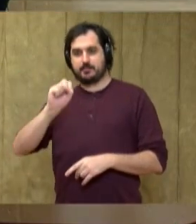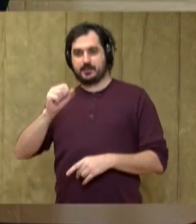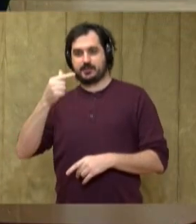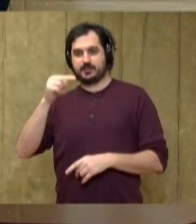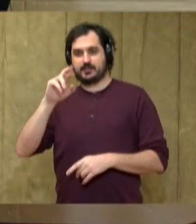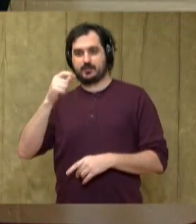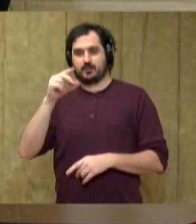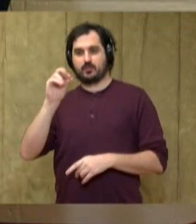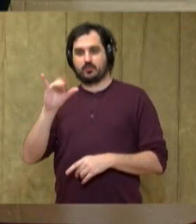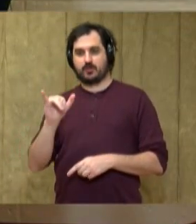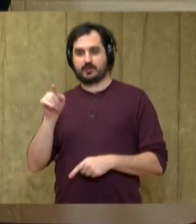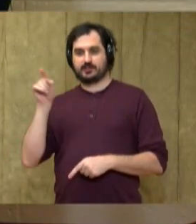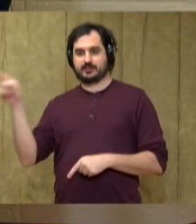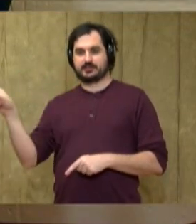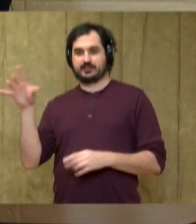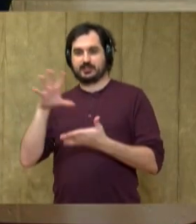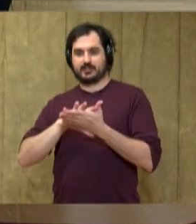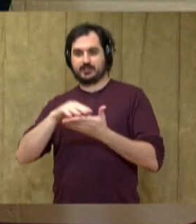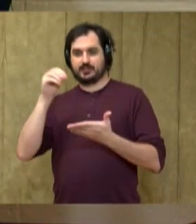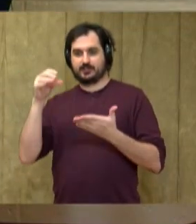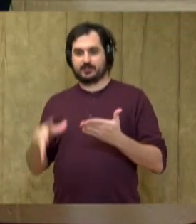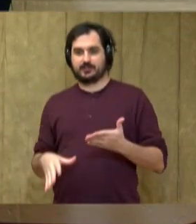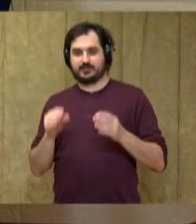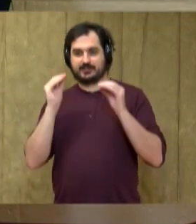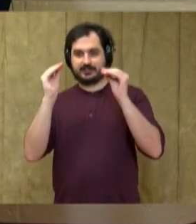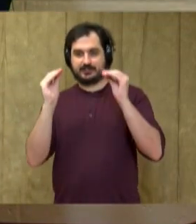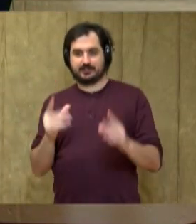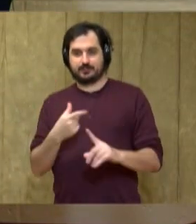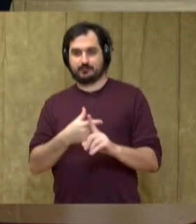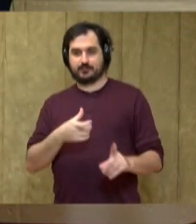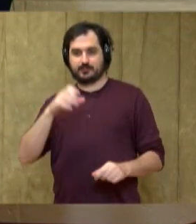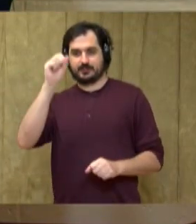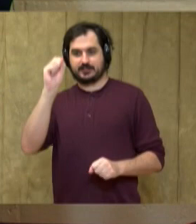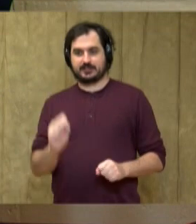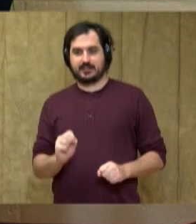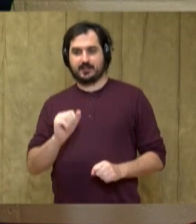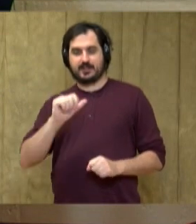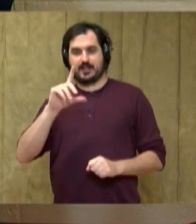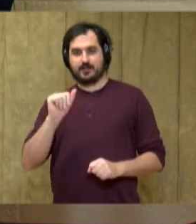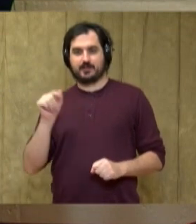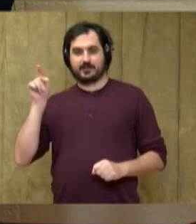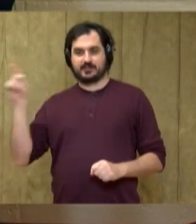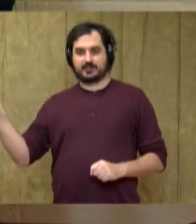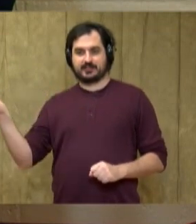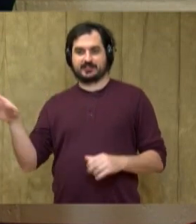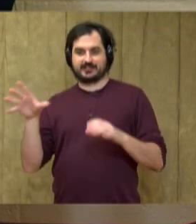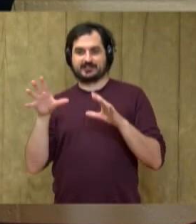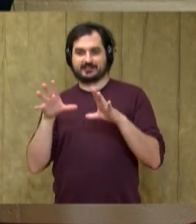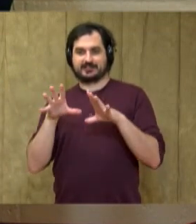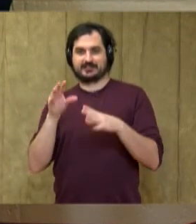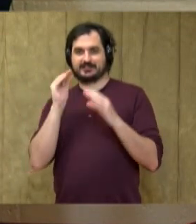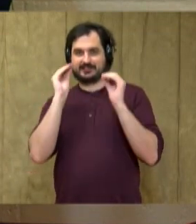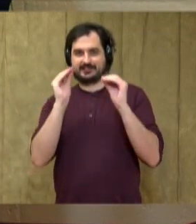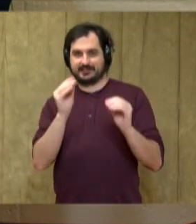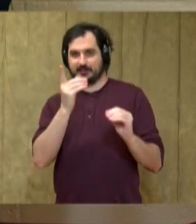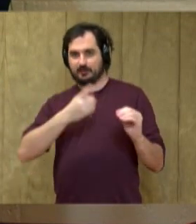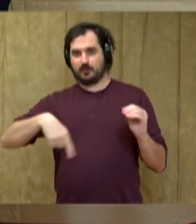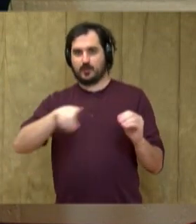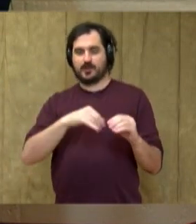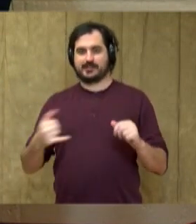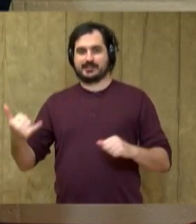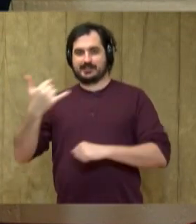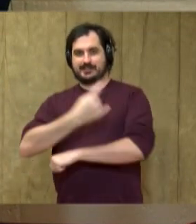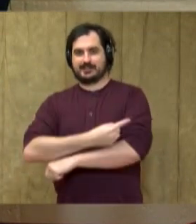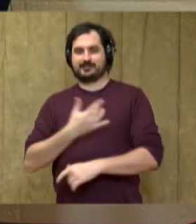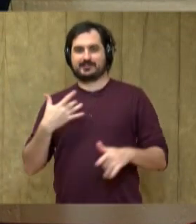is a student teacher from South Alabama, and so she's going to teach you all today. So we're very, very excited to